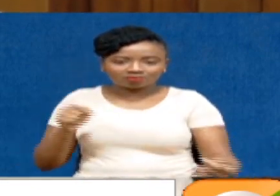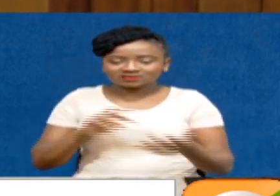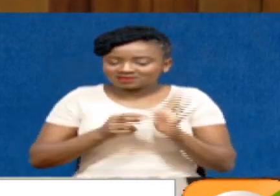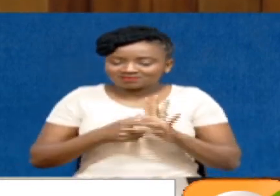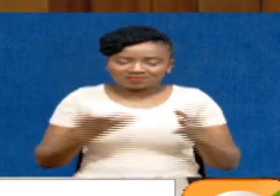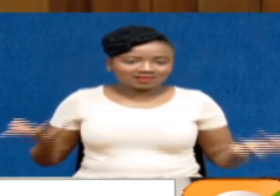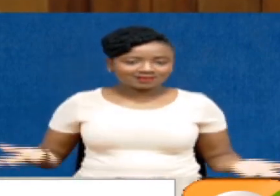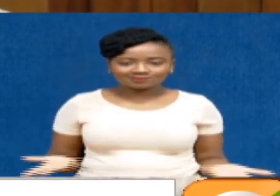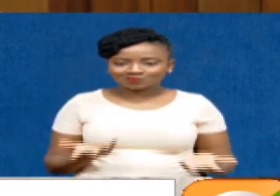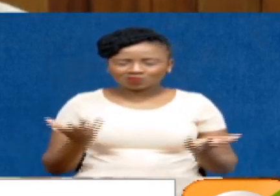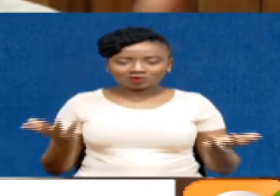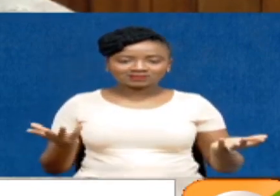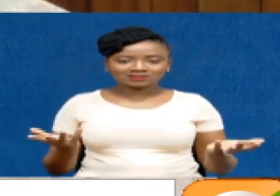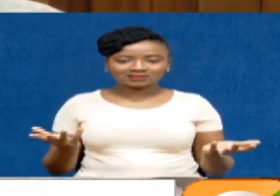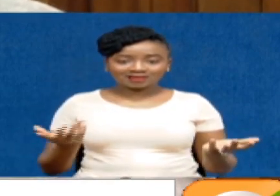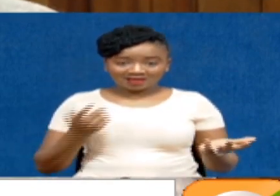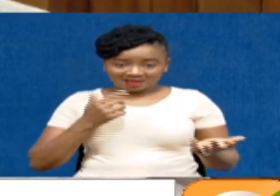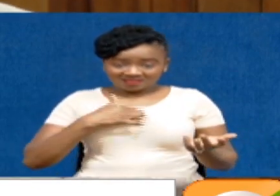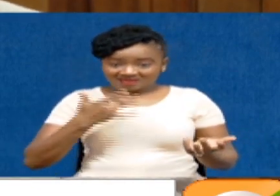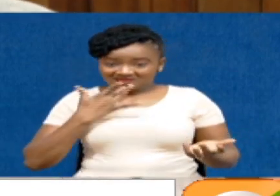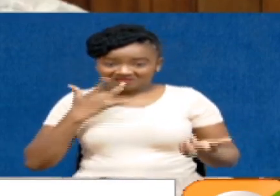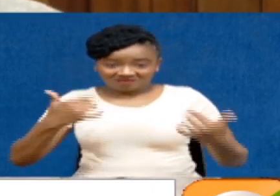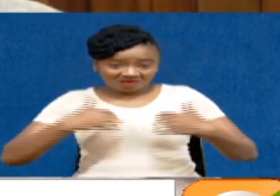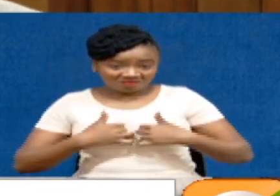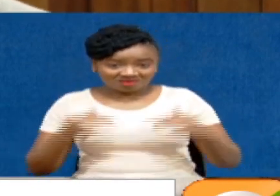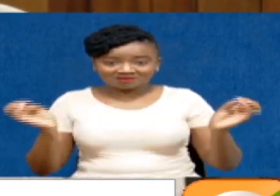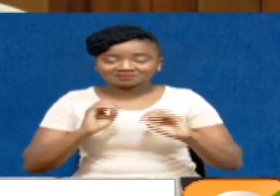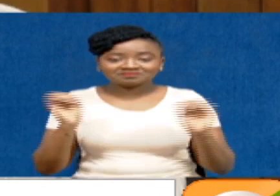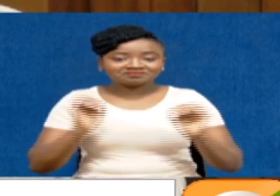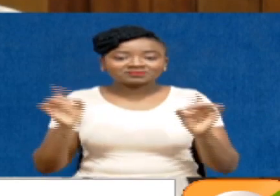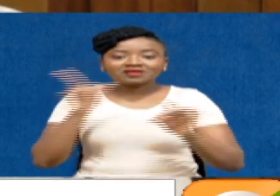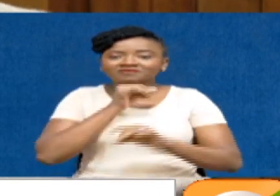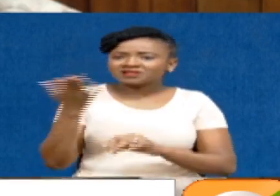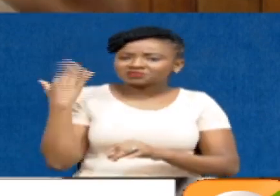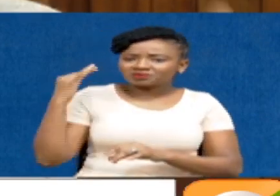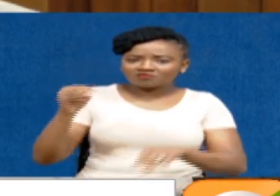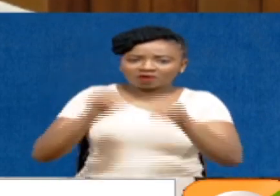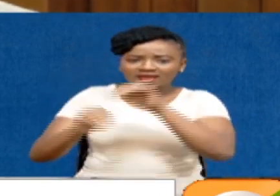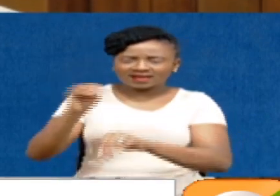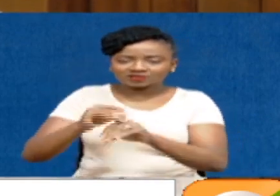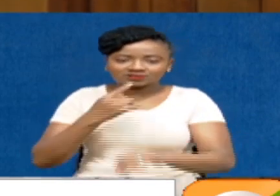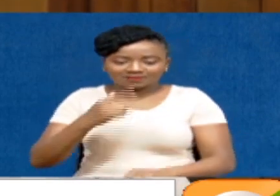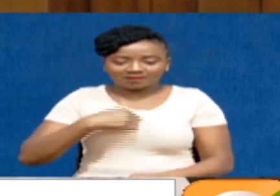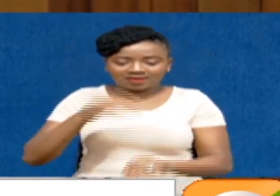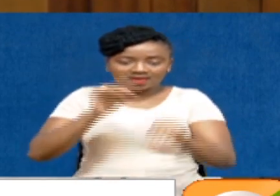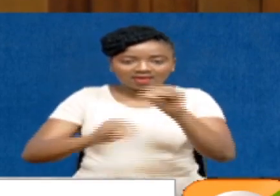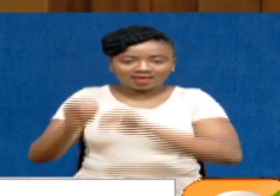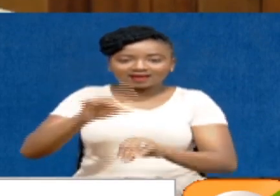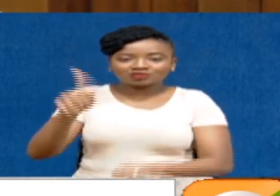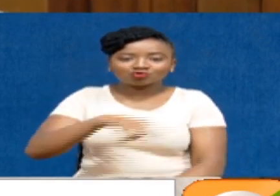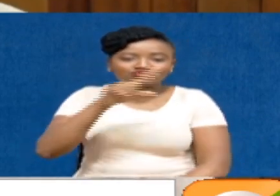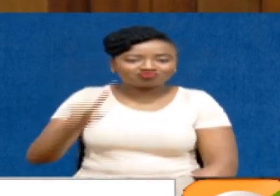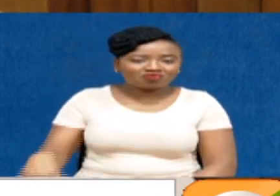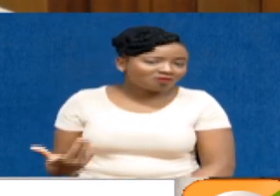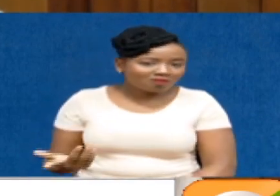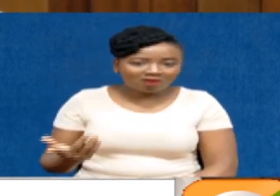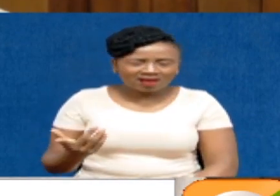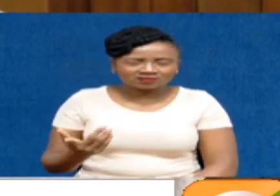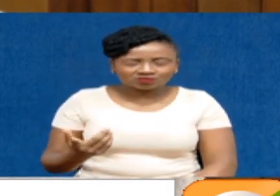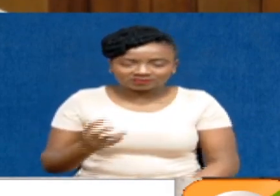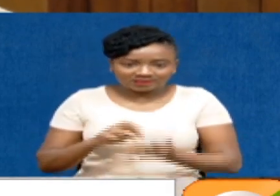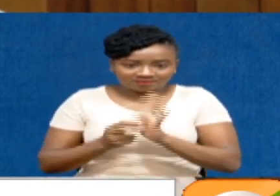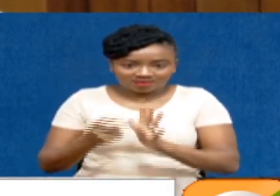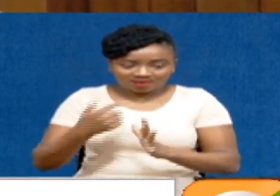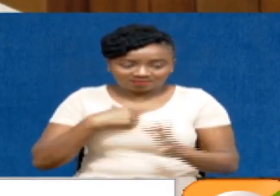my own election. They have ruled against, twice against, something that I have been pushing. So you can't say I'm the one who's holding them